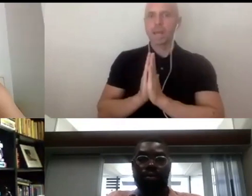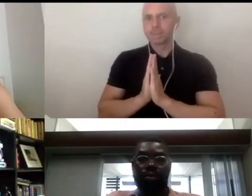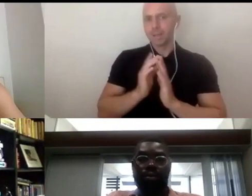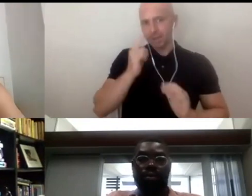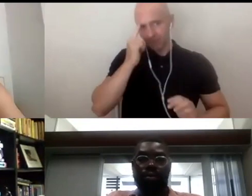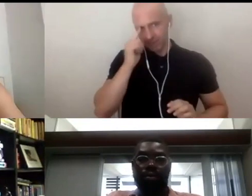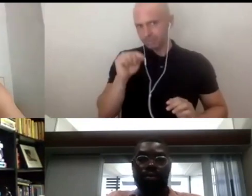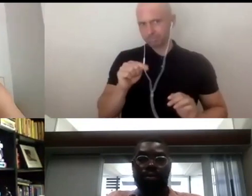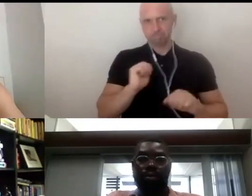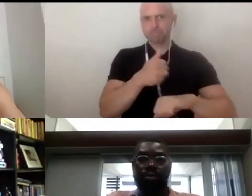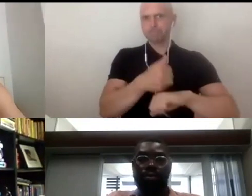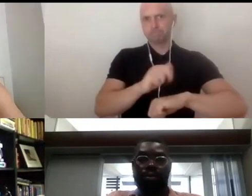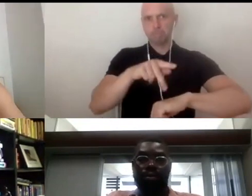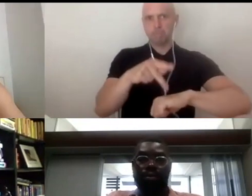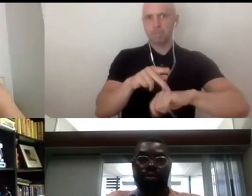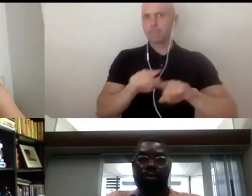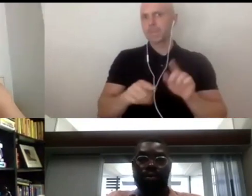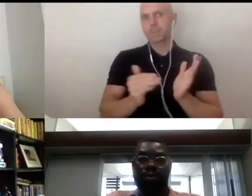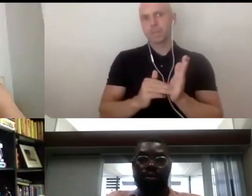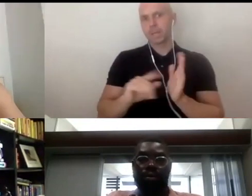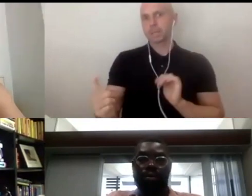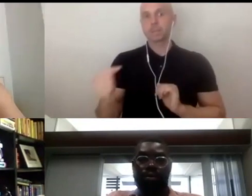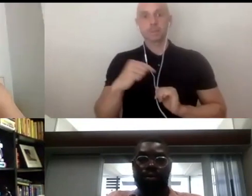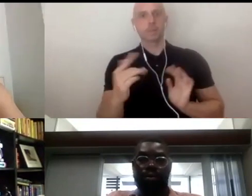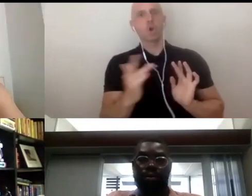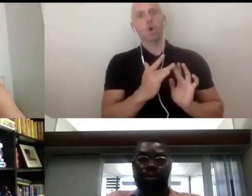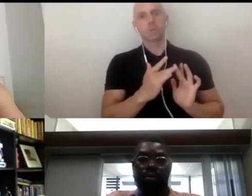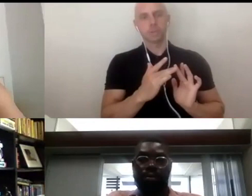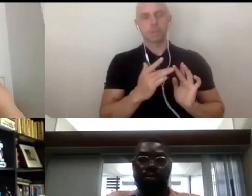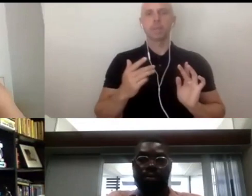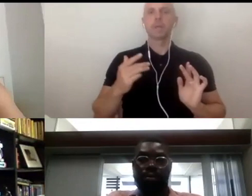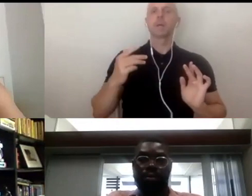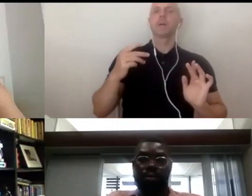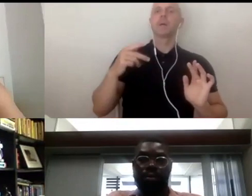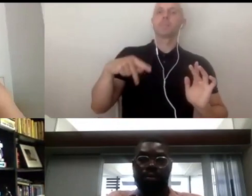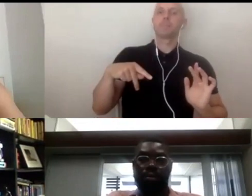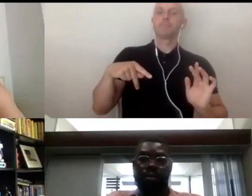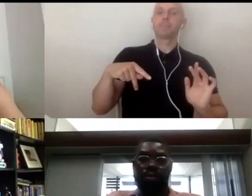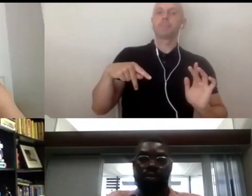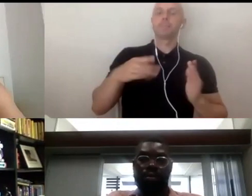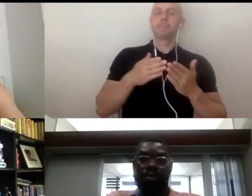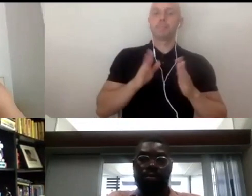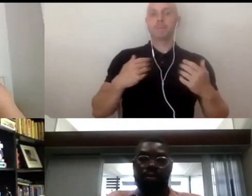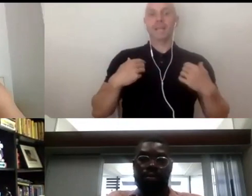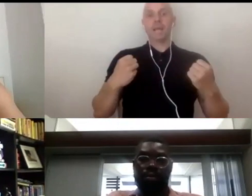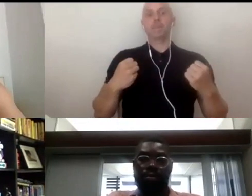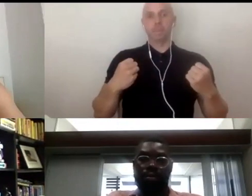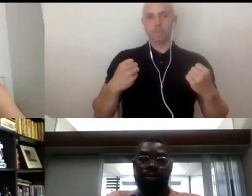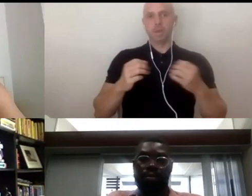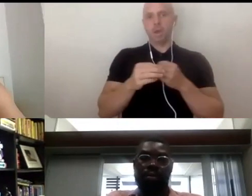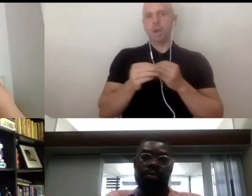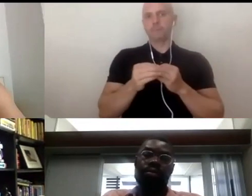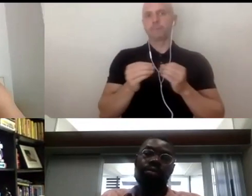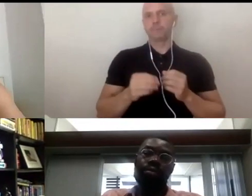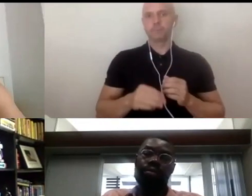have to talk directly with the public health officer. Right. And I guess the question on that is, like, so we have reached out to sort of start that process, and I